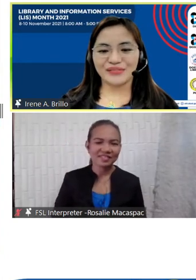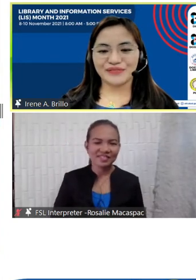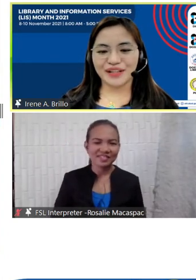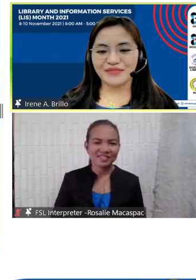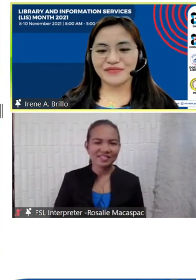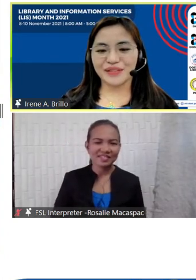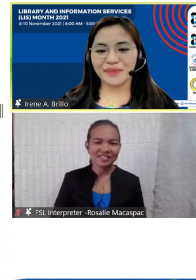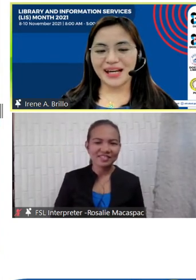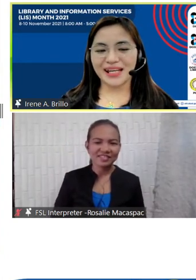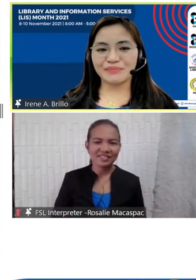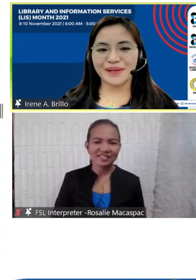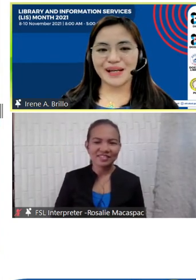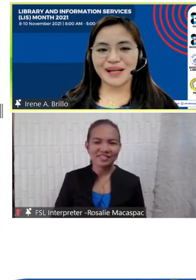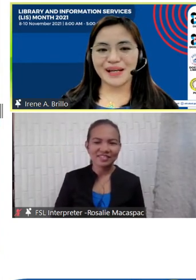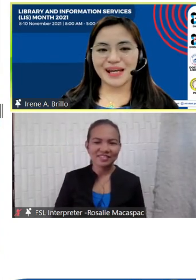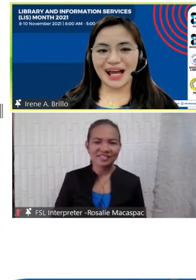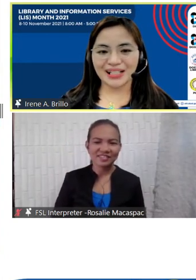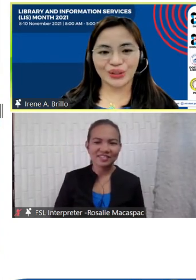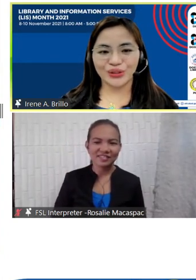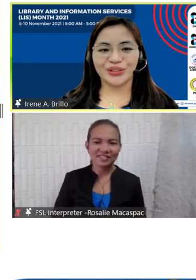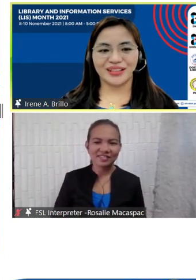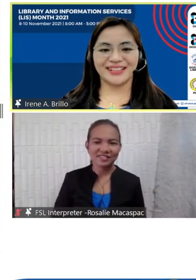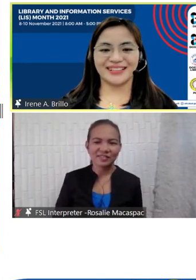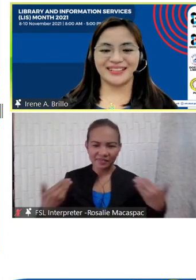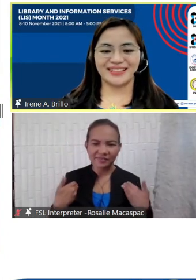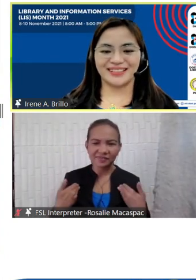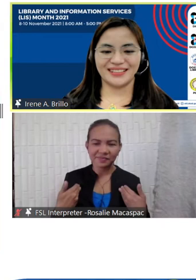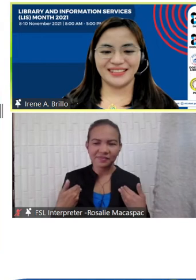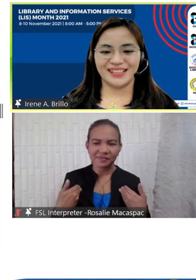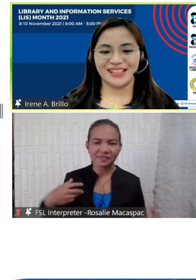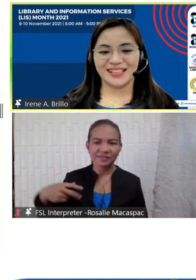We have from Fimela Blanco.